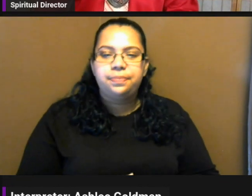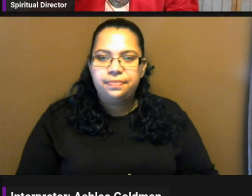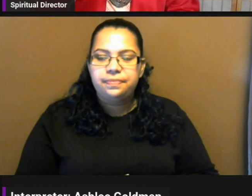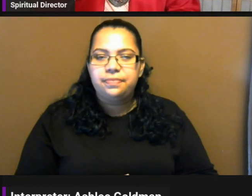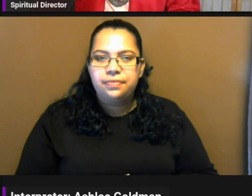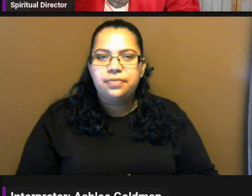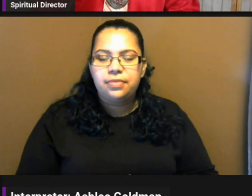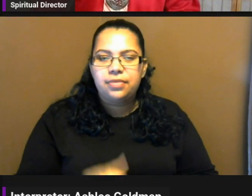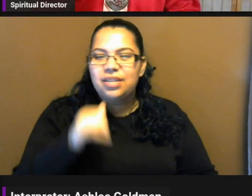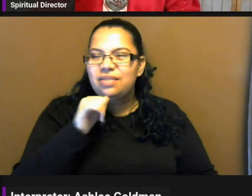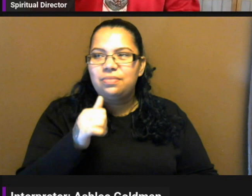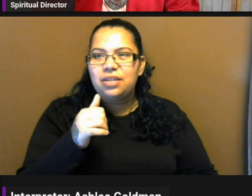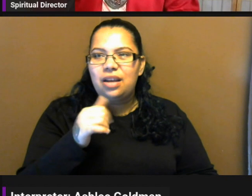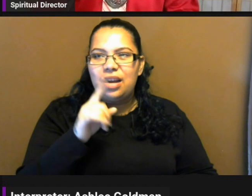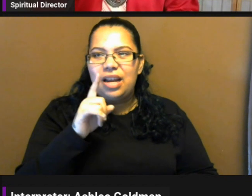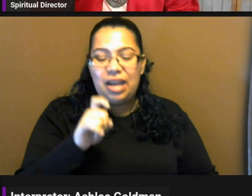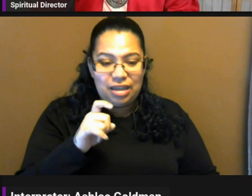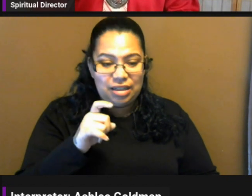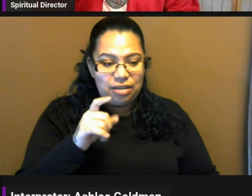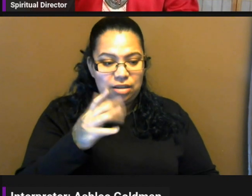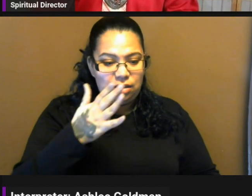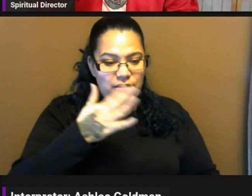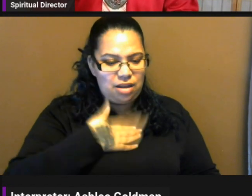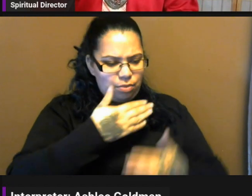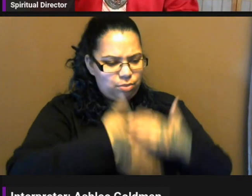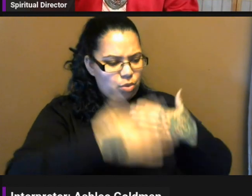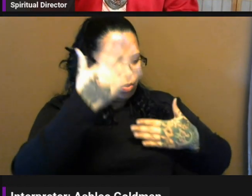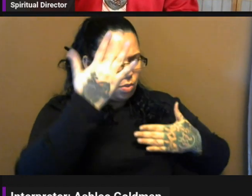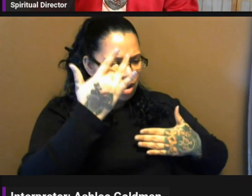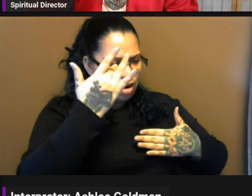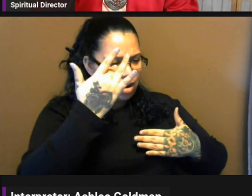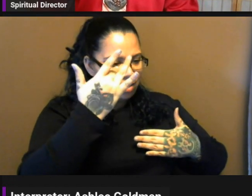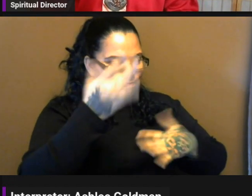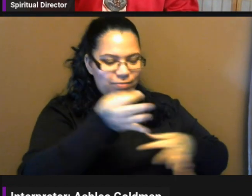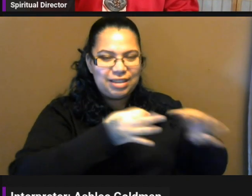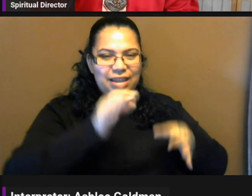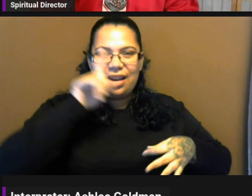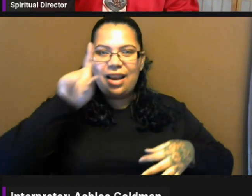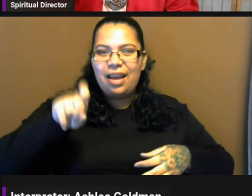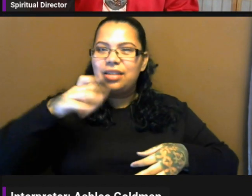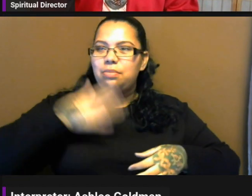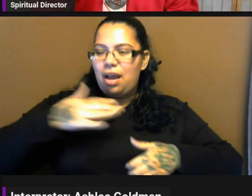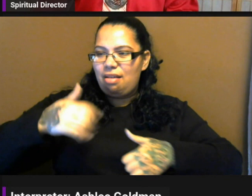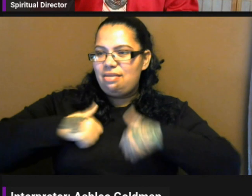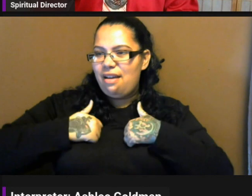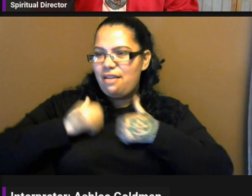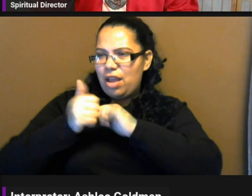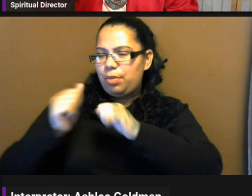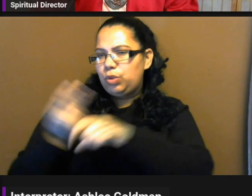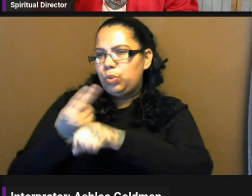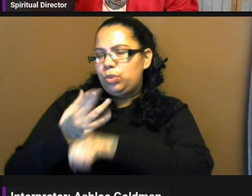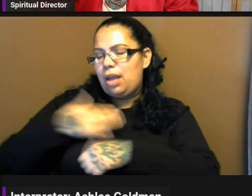So rather than asking, why was I born? Ask, what am I choosing to do with my life?